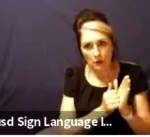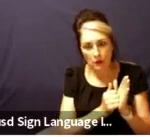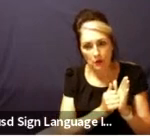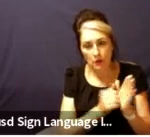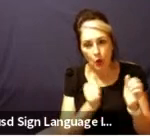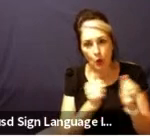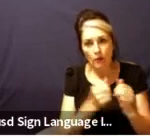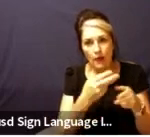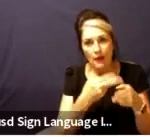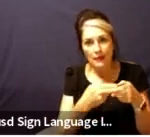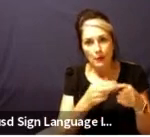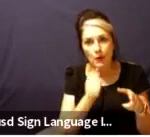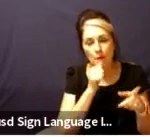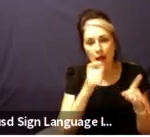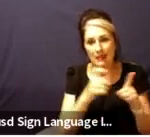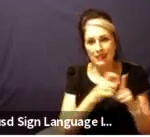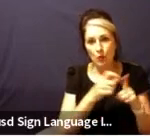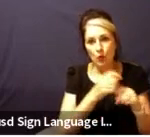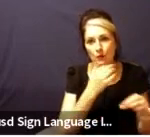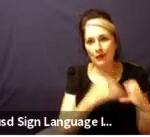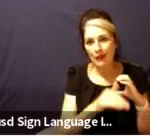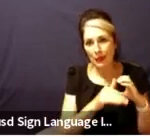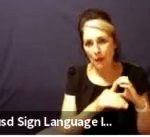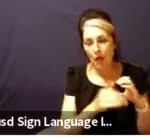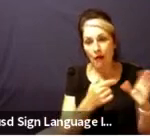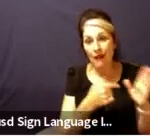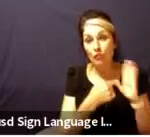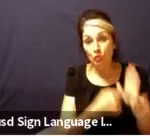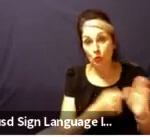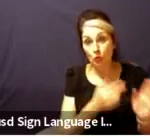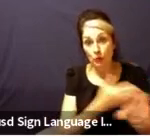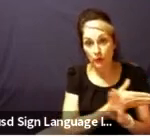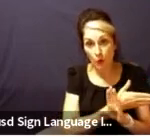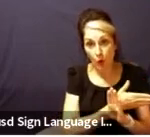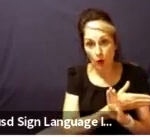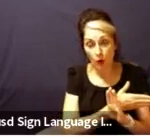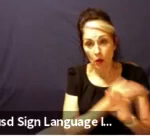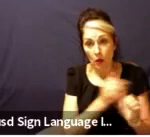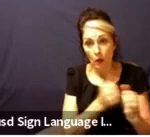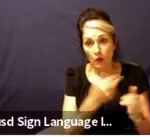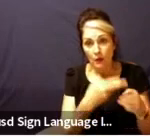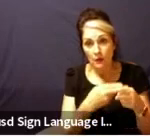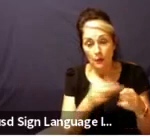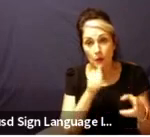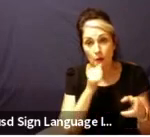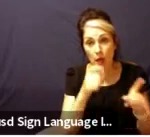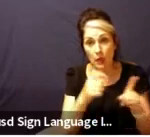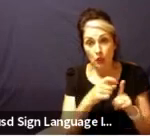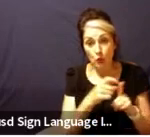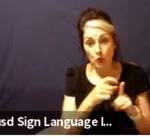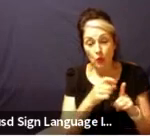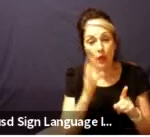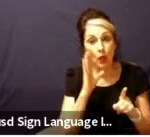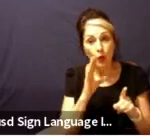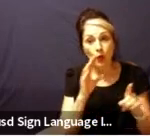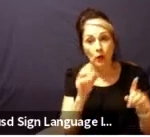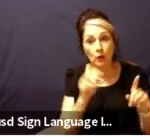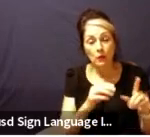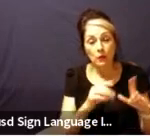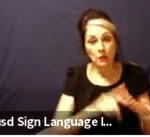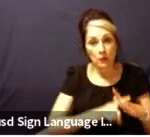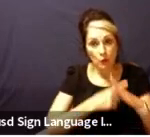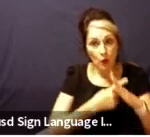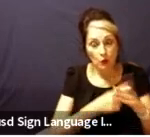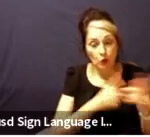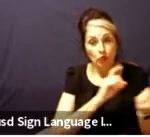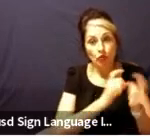that temporary password, that email that I showed you guys earlier with the temporary password, it's going to prompt you to change the